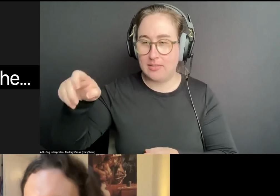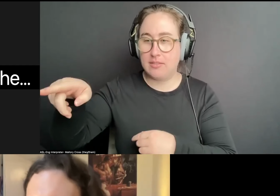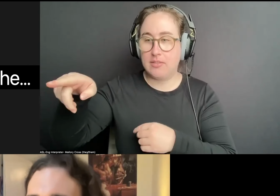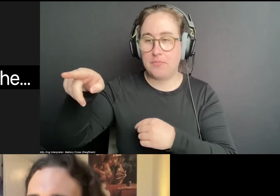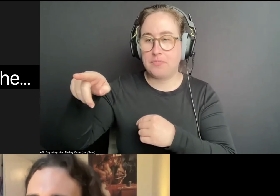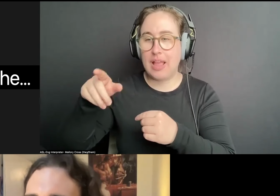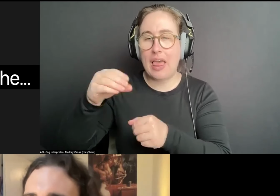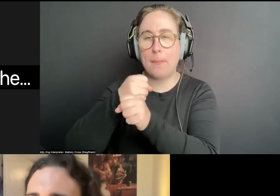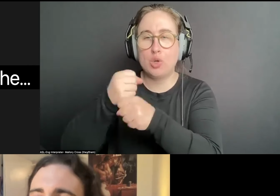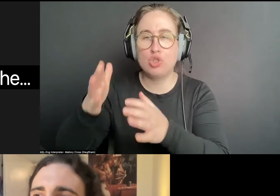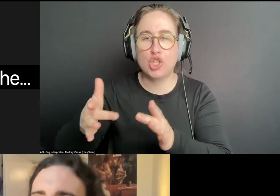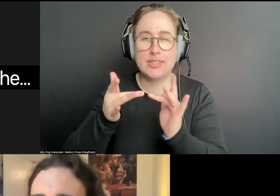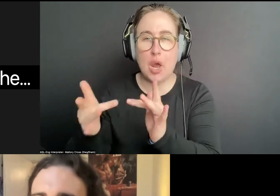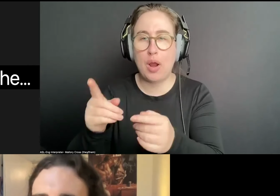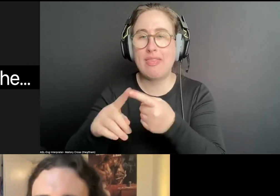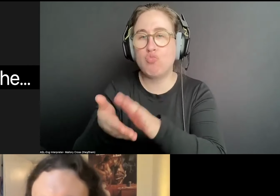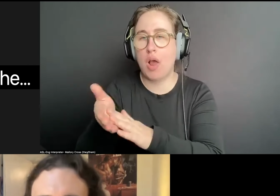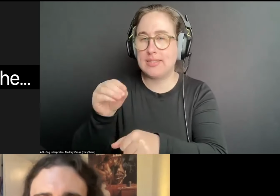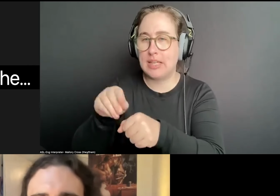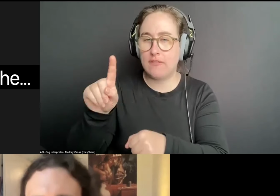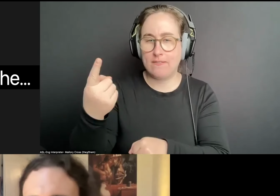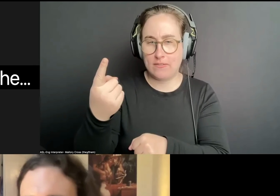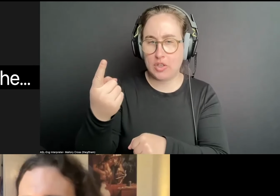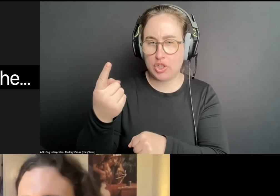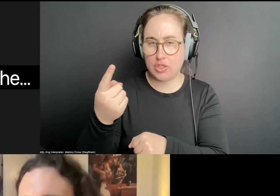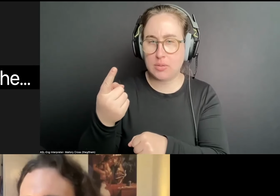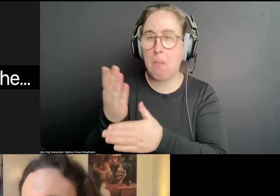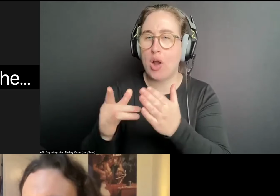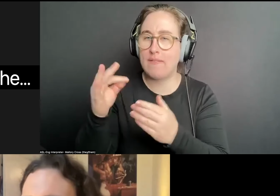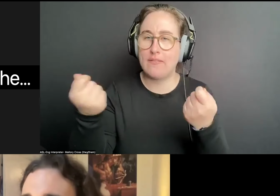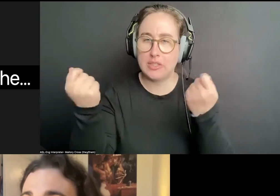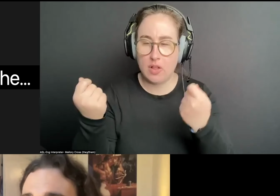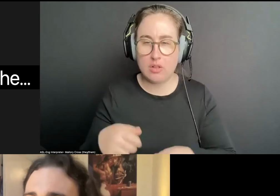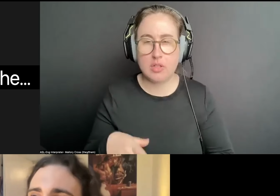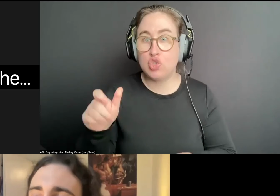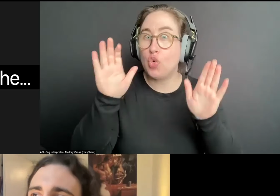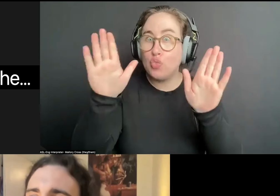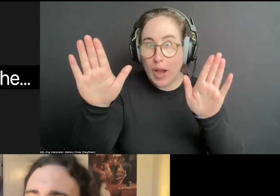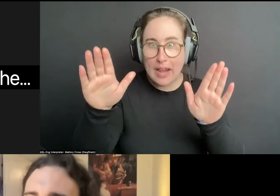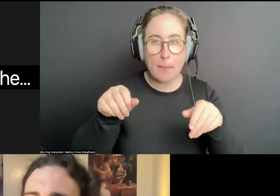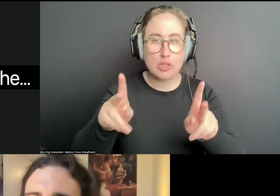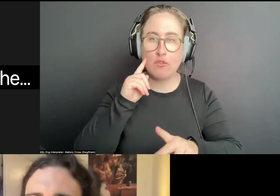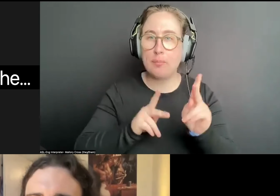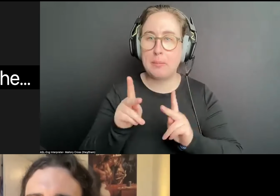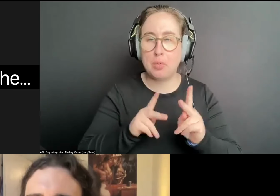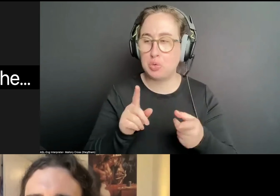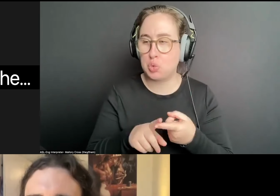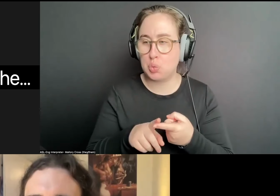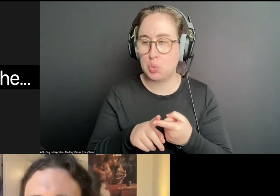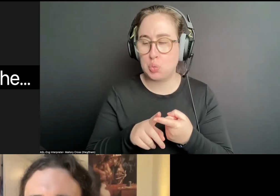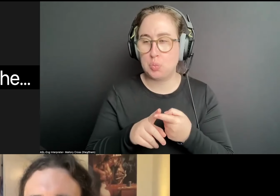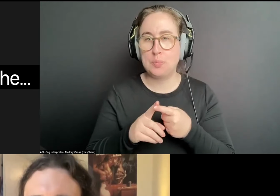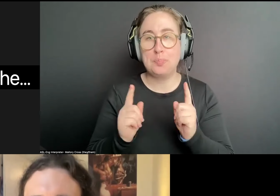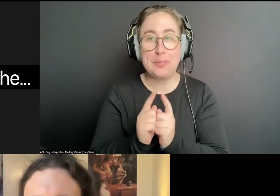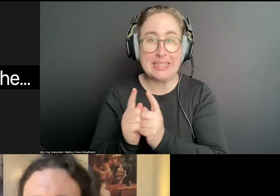Network, which runs in the first half of the Cannes Film Festival. And it's a great opportunity for people to meet